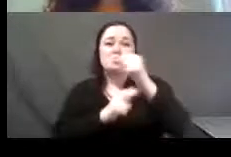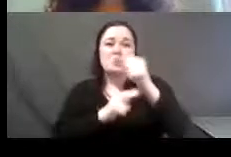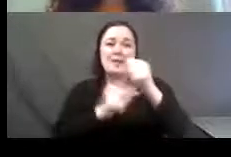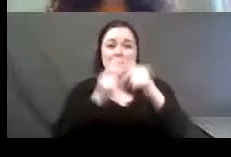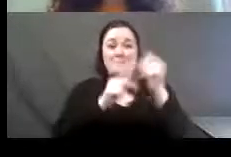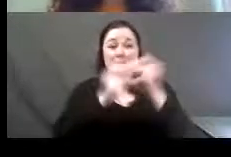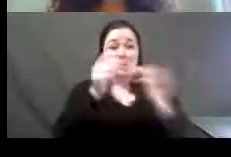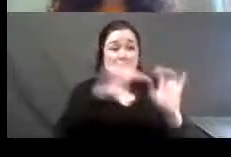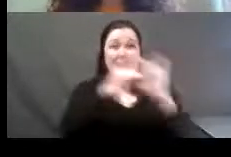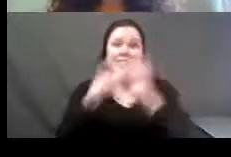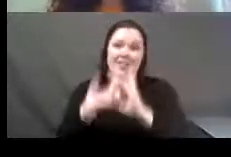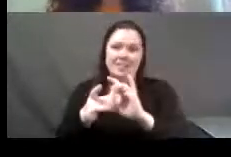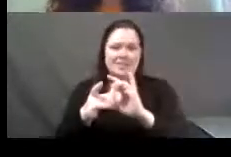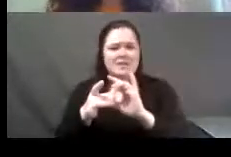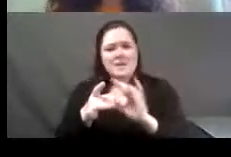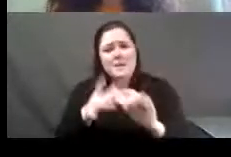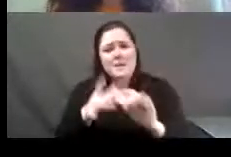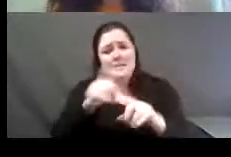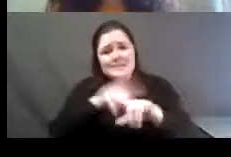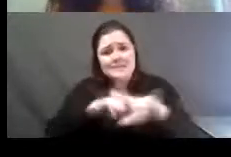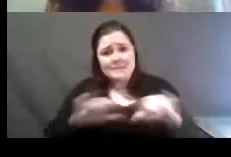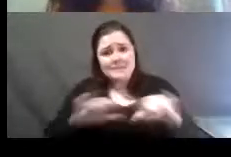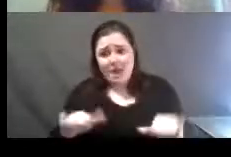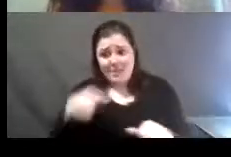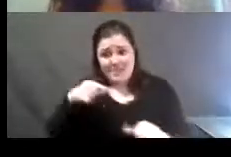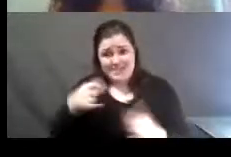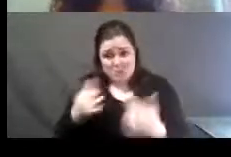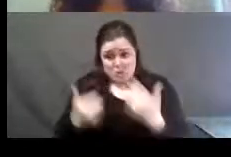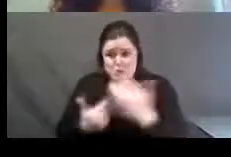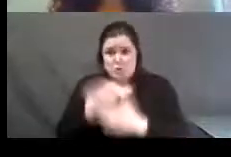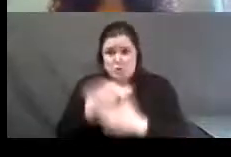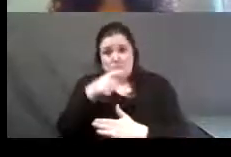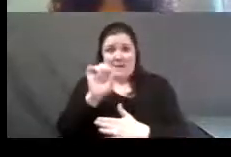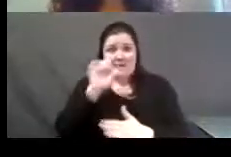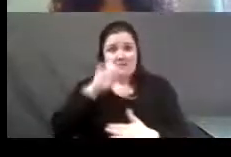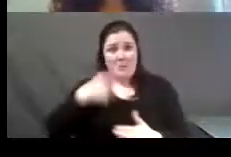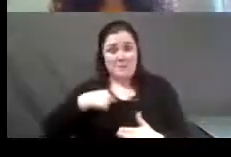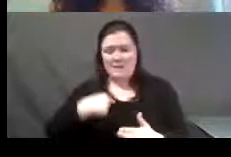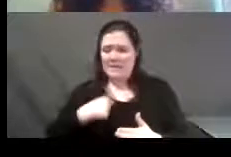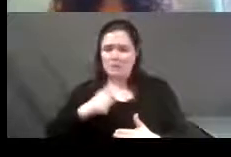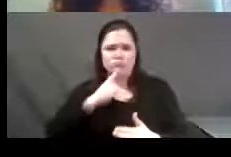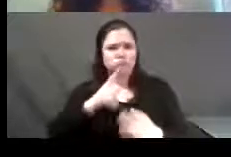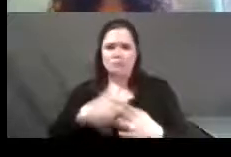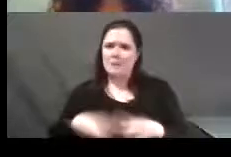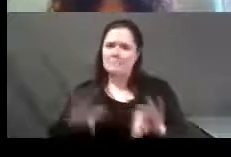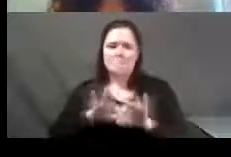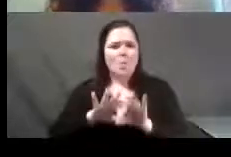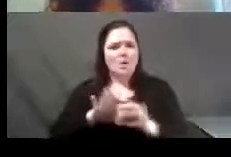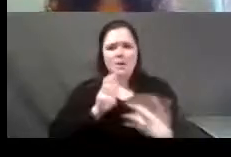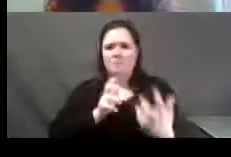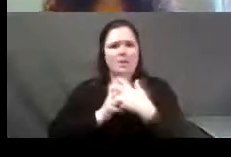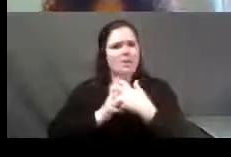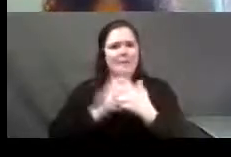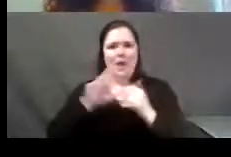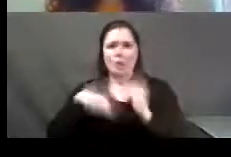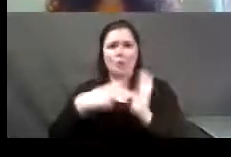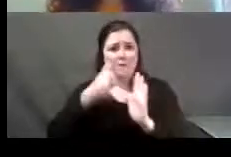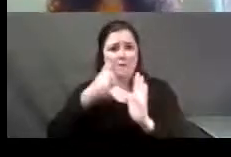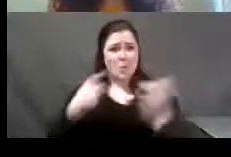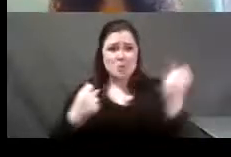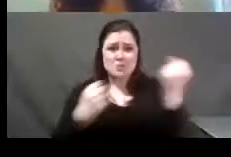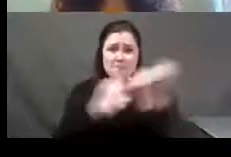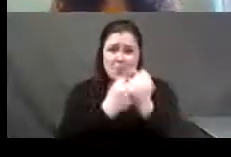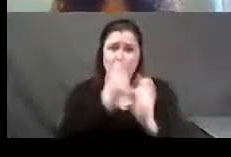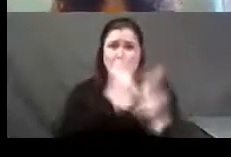also, I found a very great role to play to support those that march and do